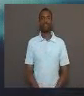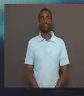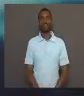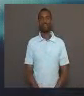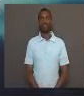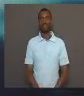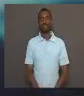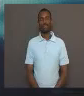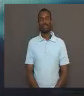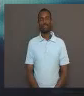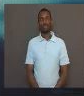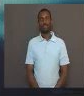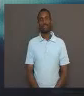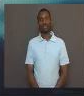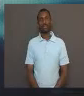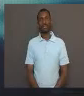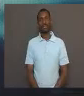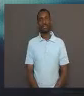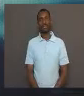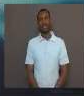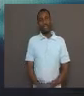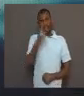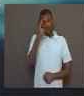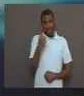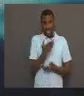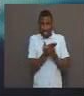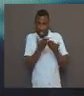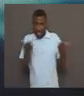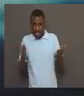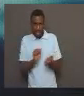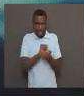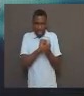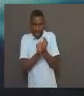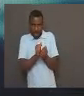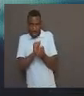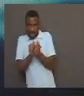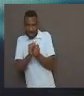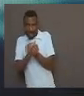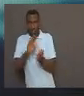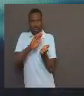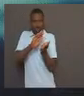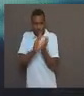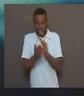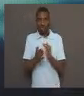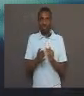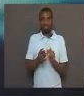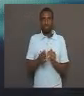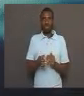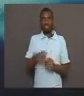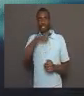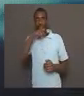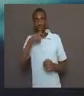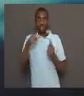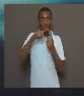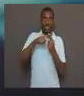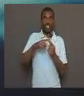Is it possible for a substance to change state without a